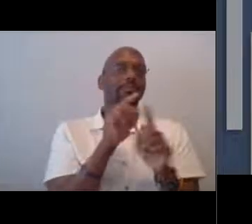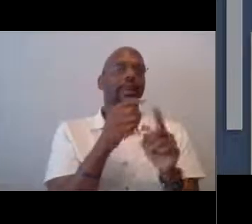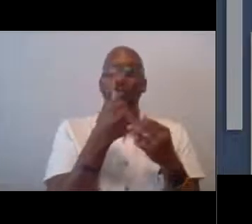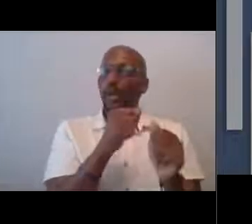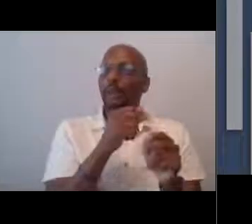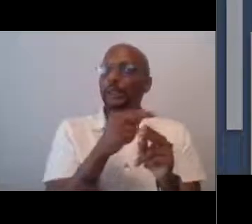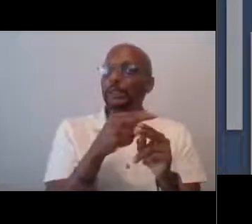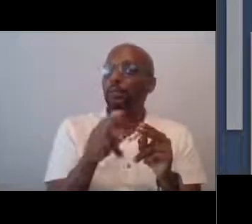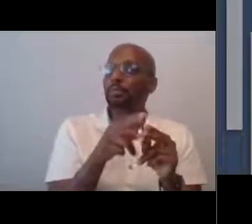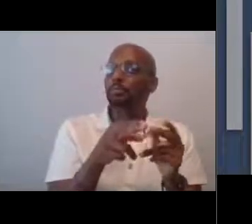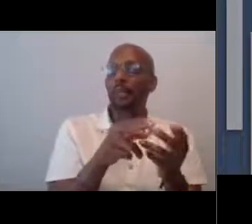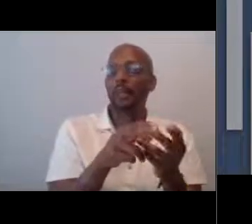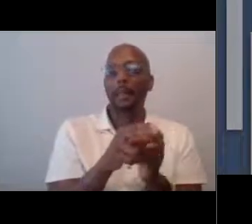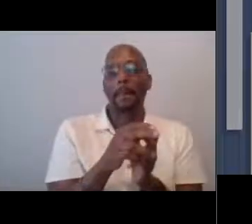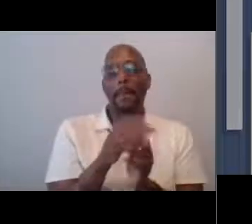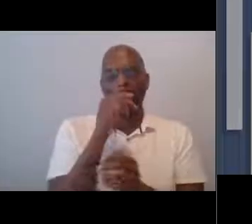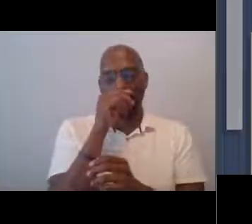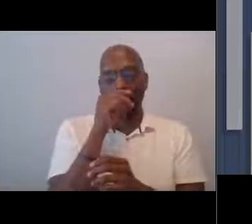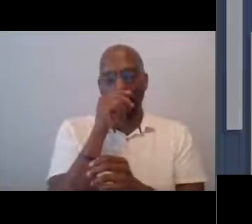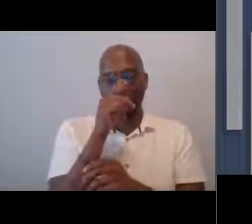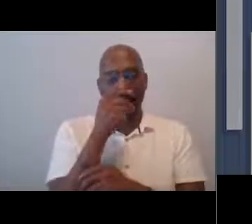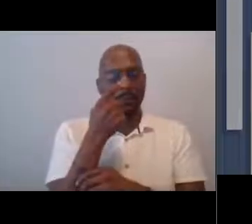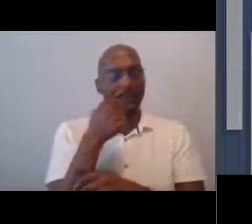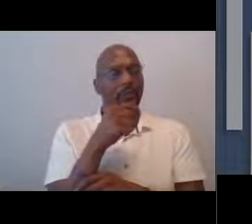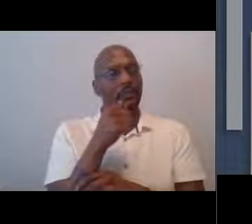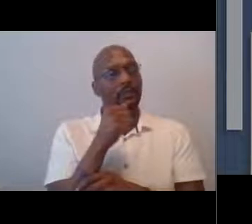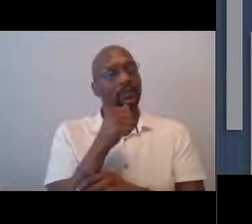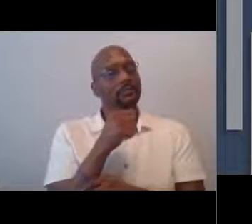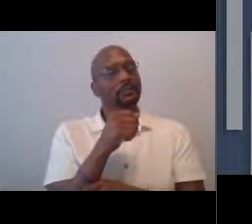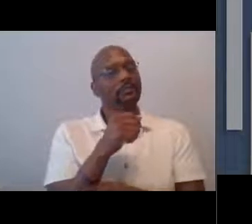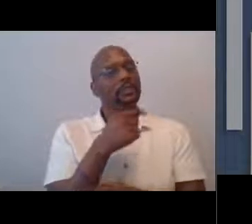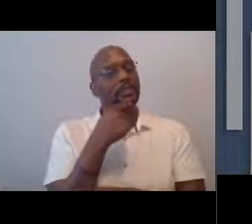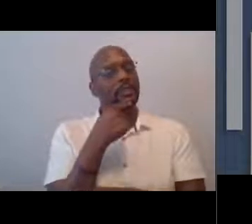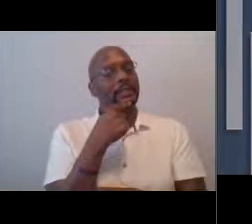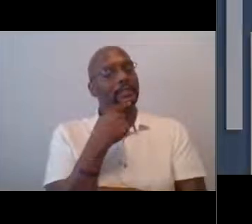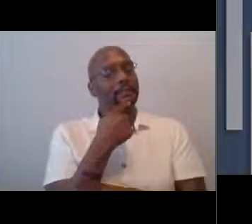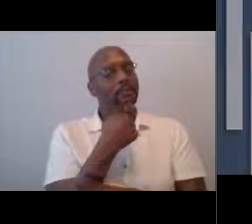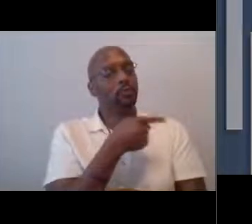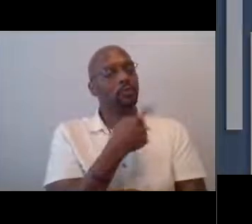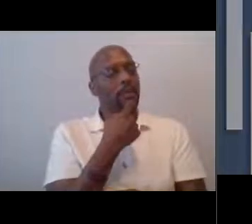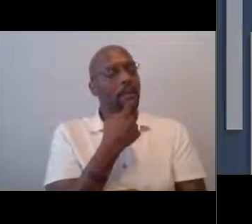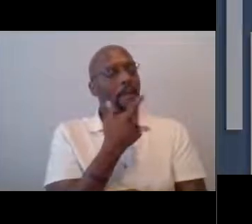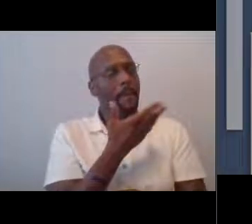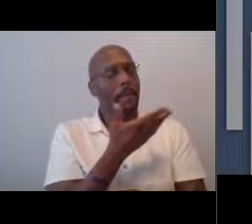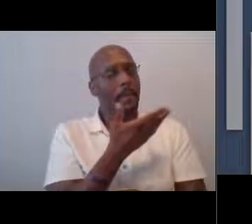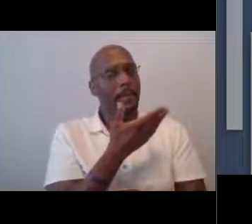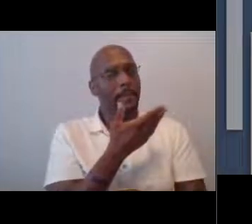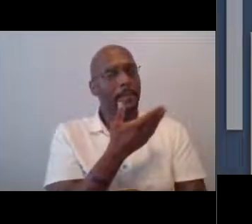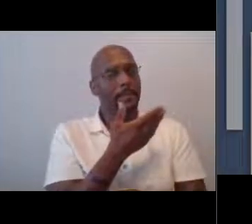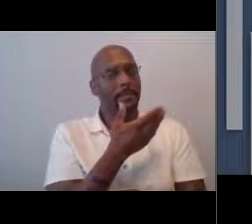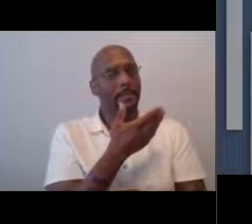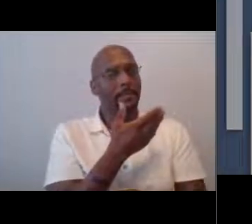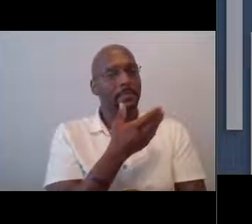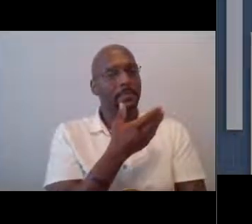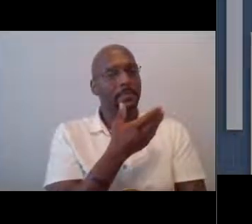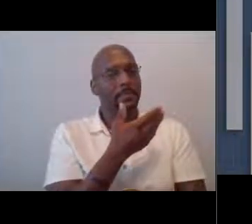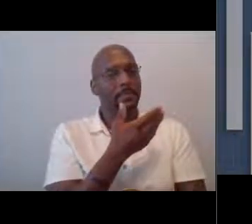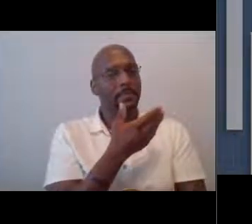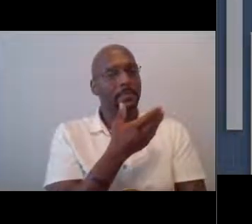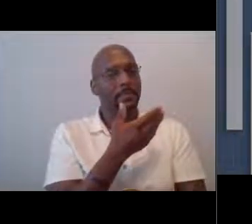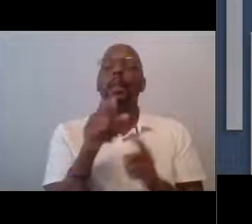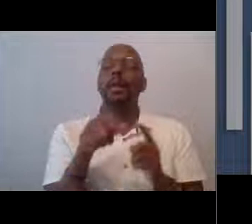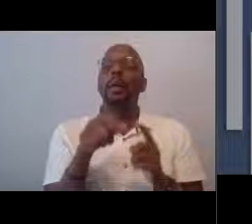On your initial comment about Otay Mesa East and charging infrastructure,